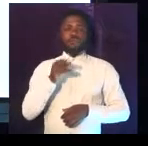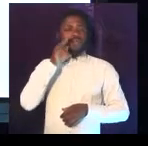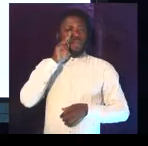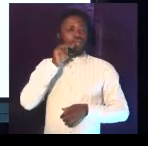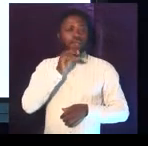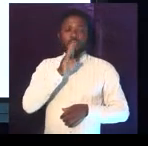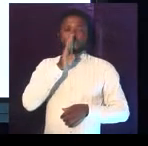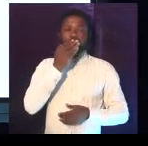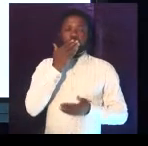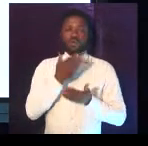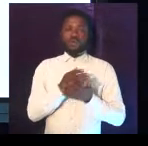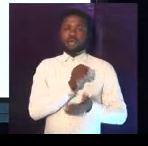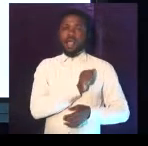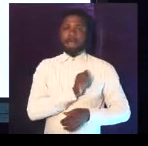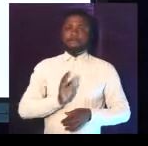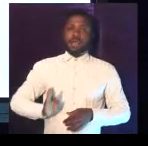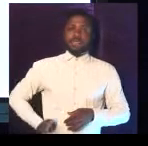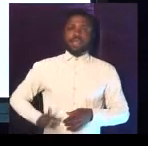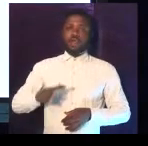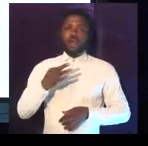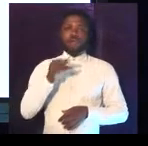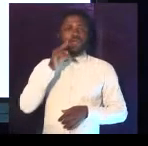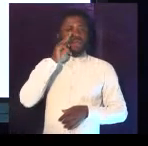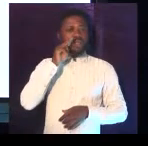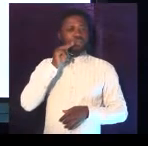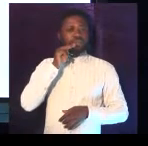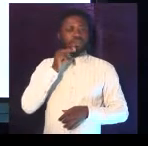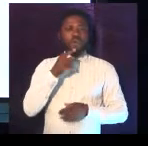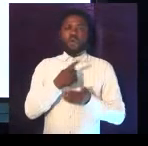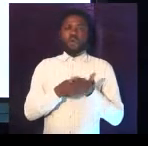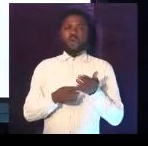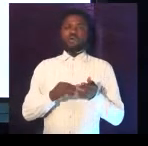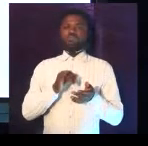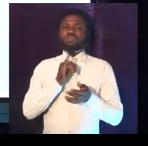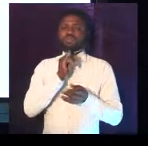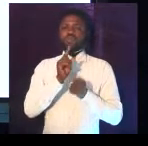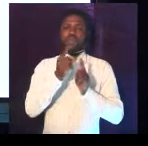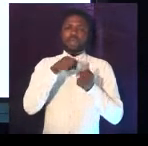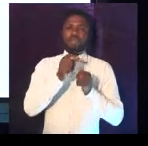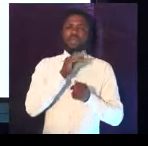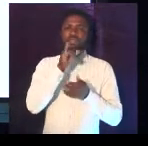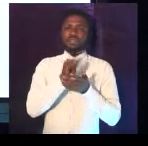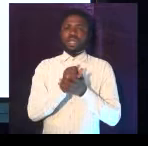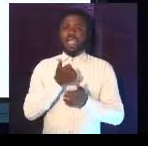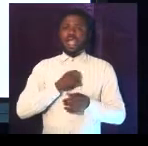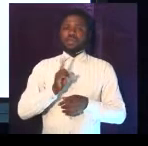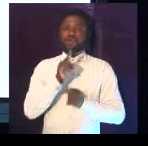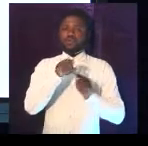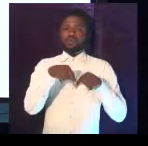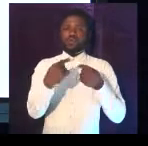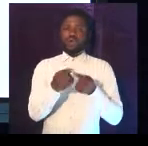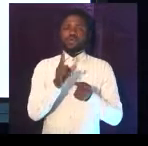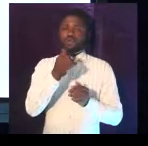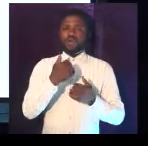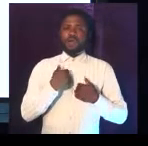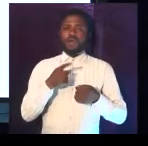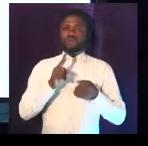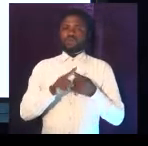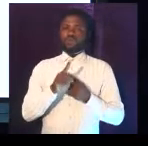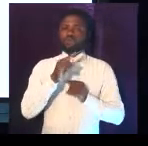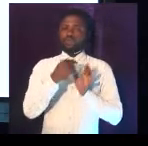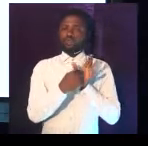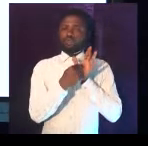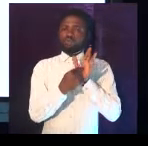of Nigeria. Be good ambassadors of Nigeria. What this is talking about is that anywhere you